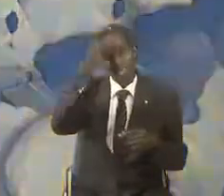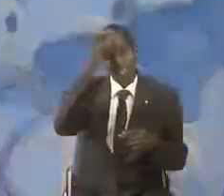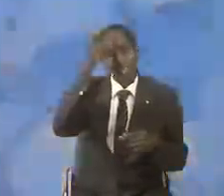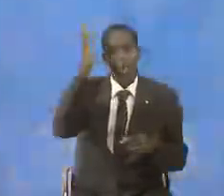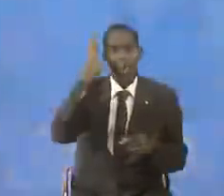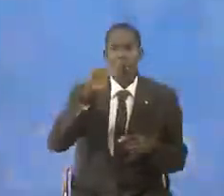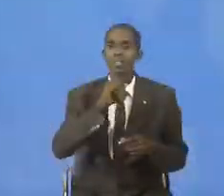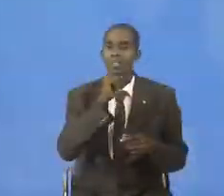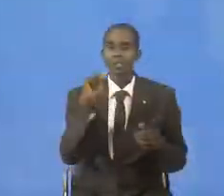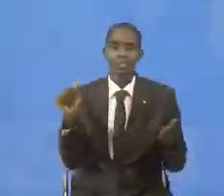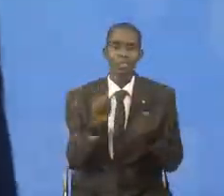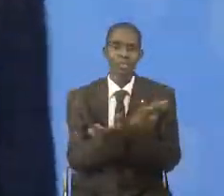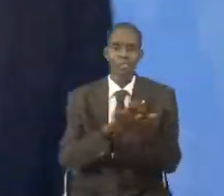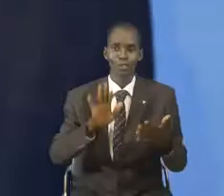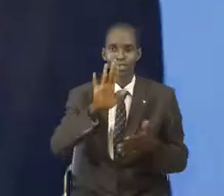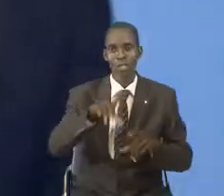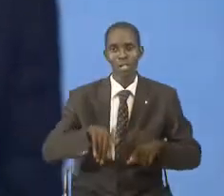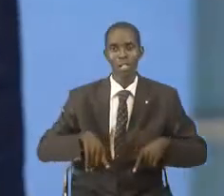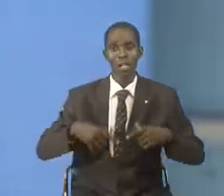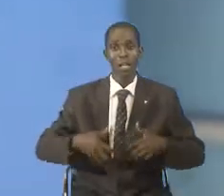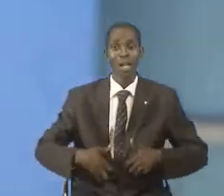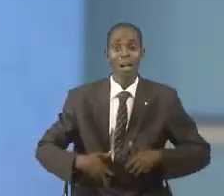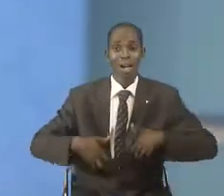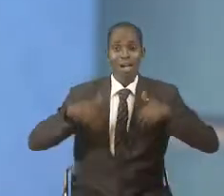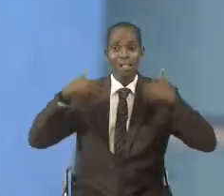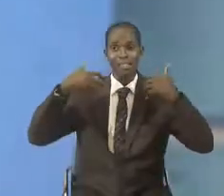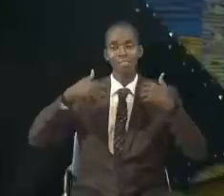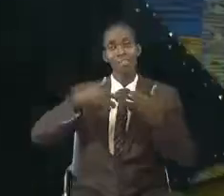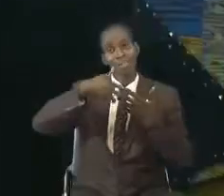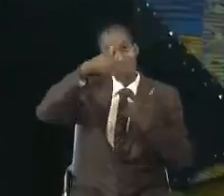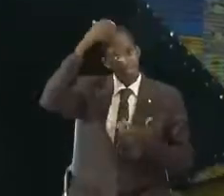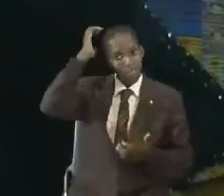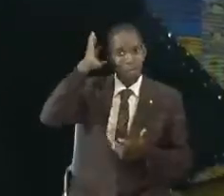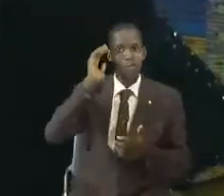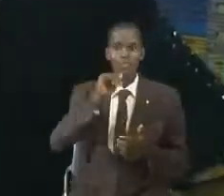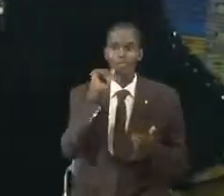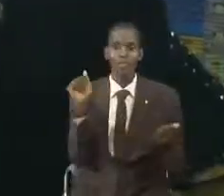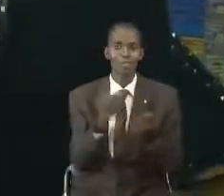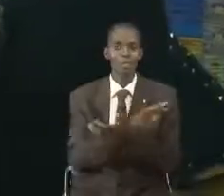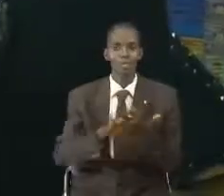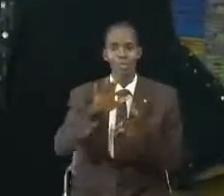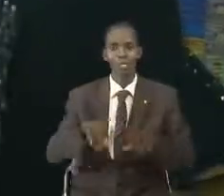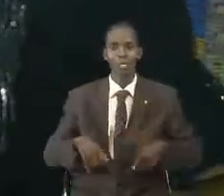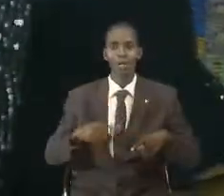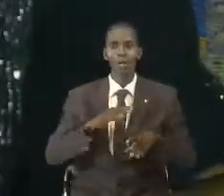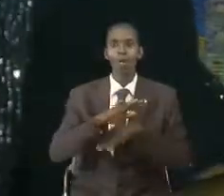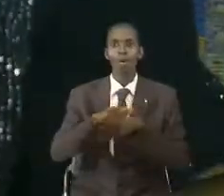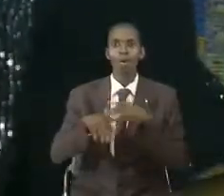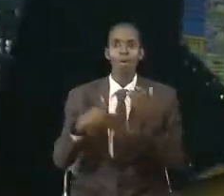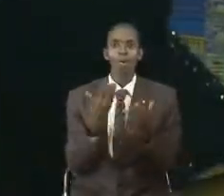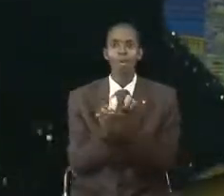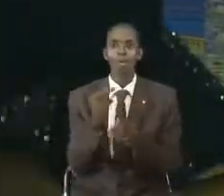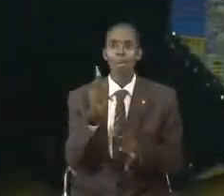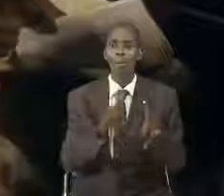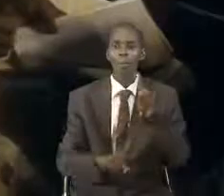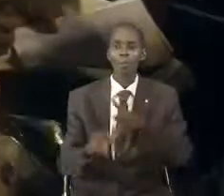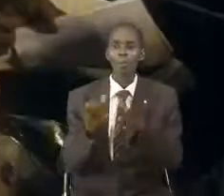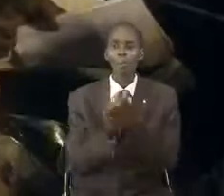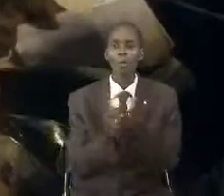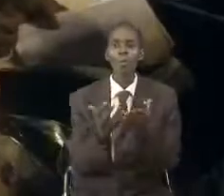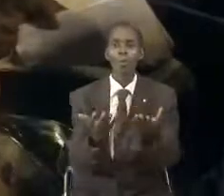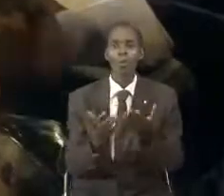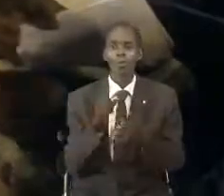your life. Satan will not destroy your life. Angry lions will not destroy your